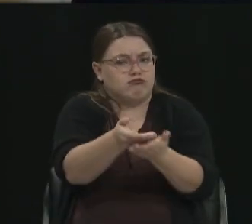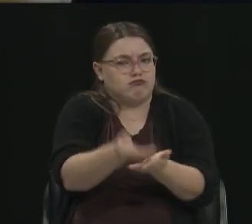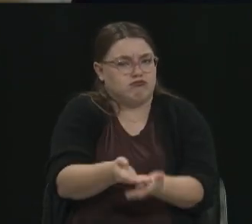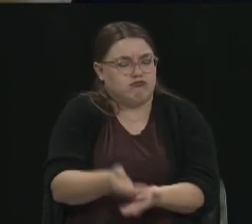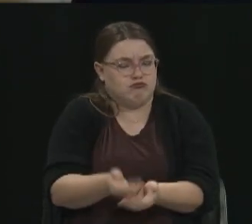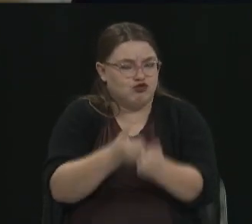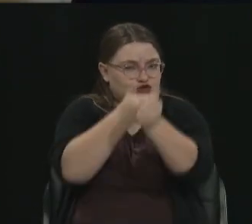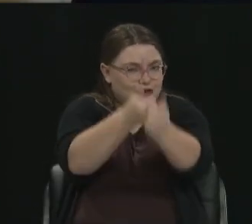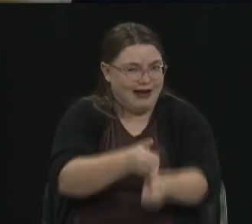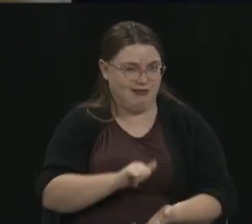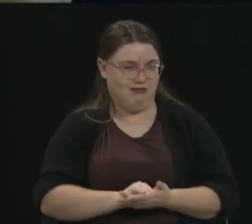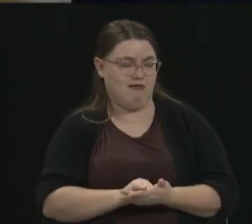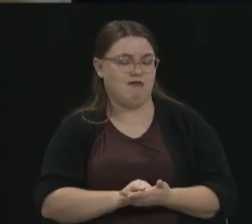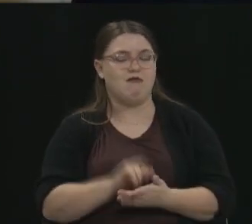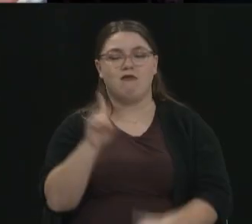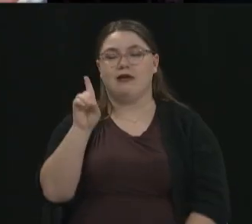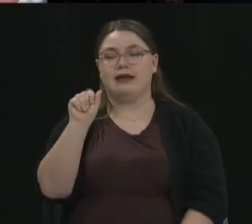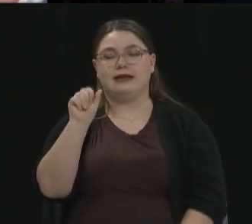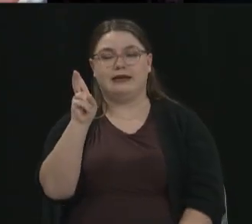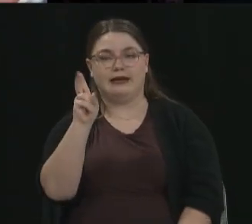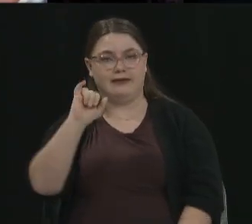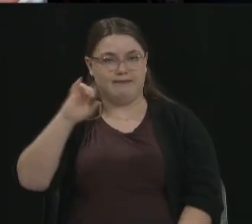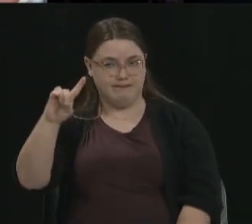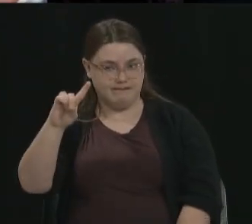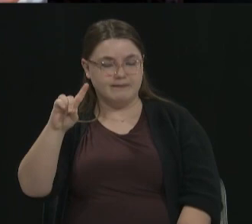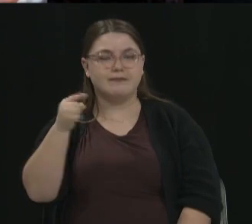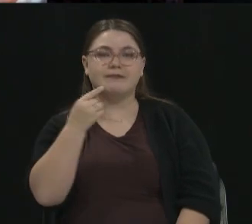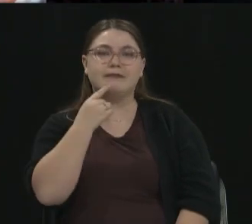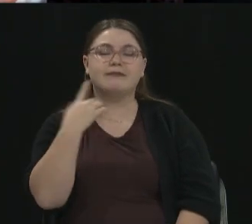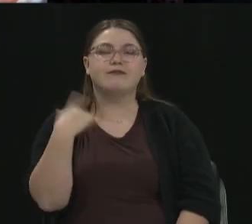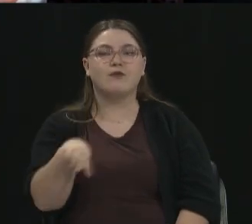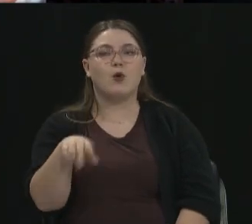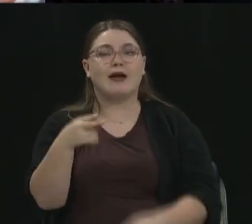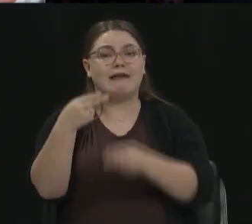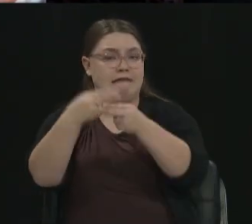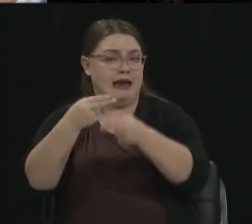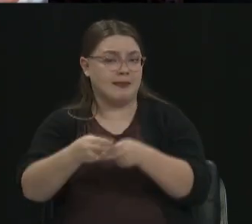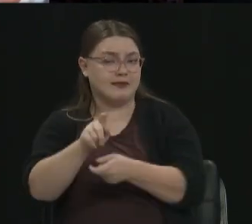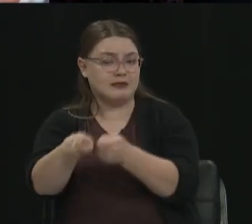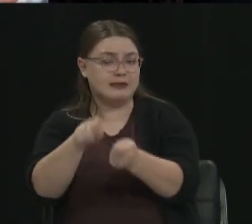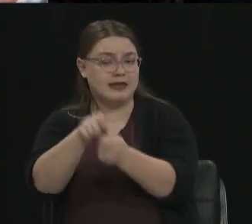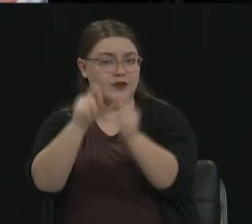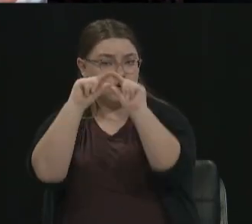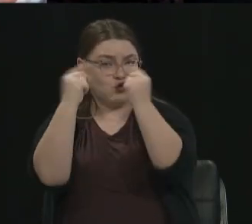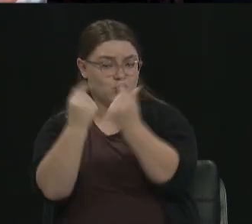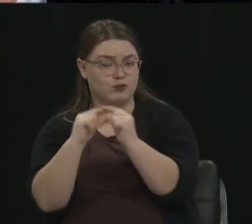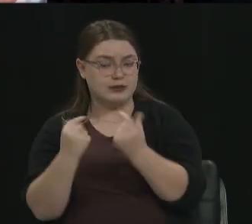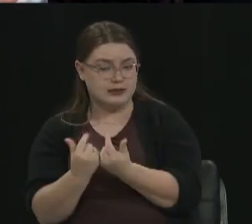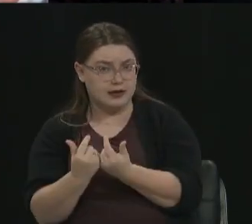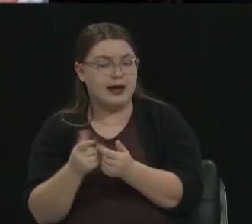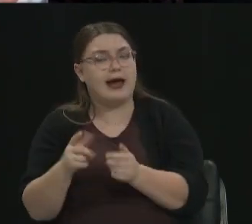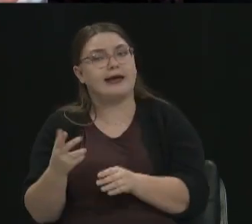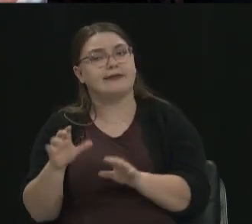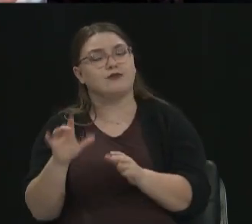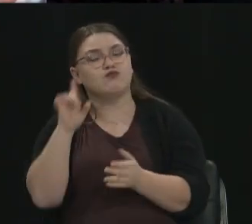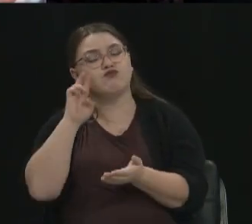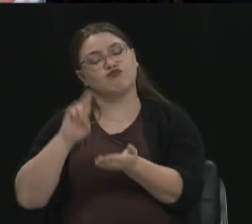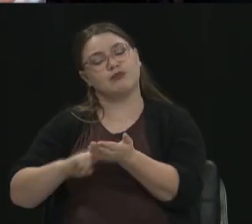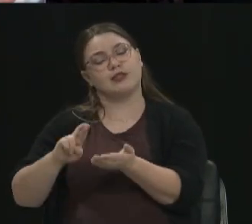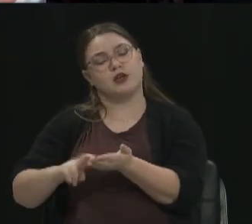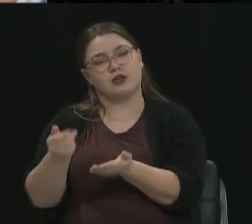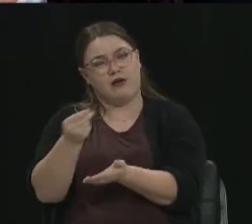it relates to the names of those groups, right? I did a little research through the New York Times, and mm-hmm. some